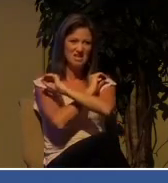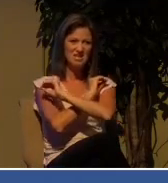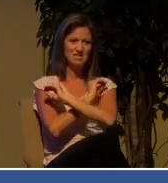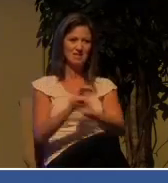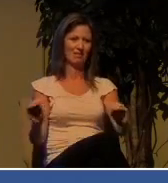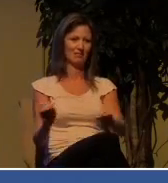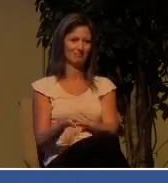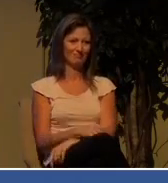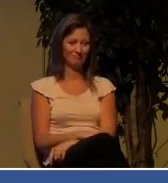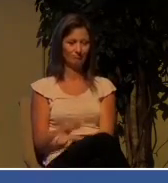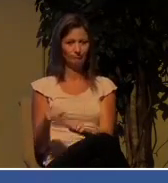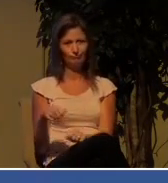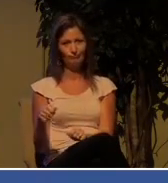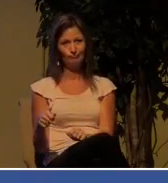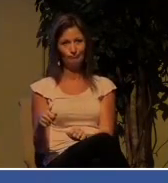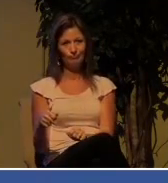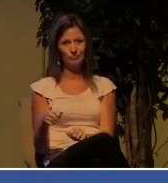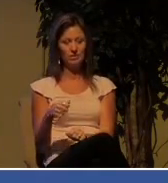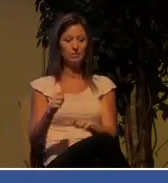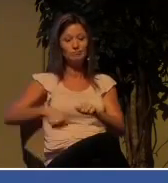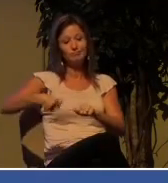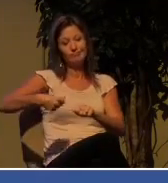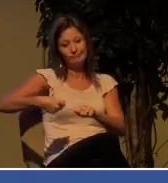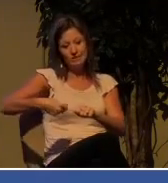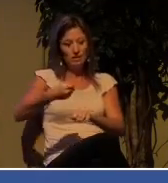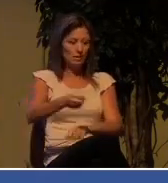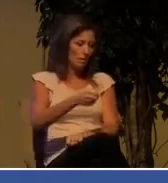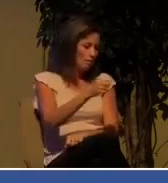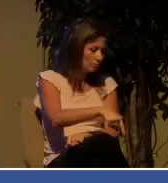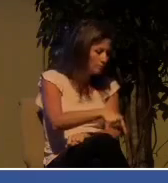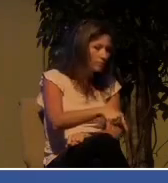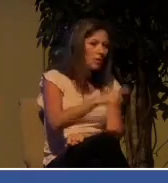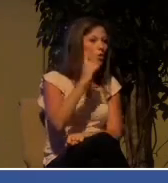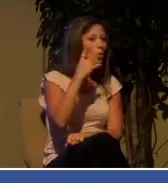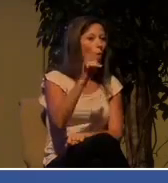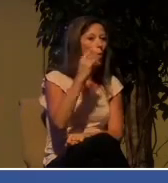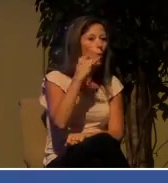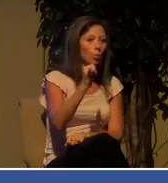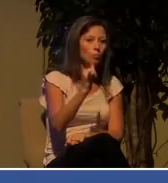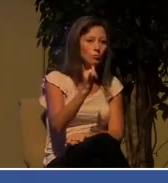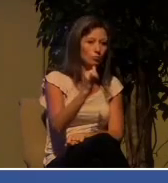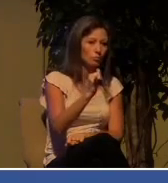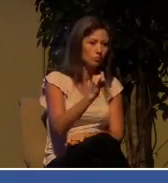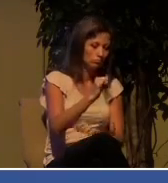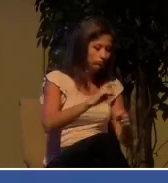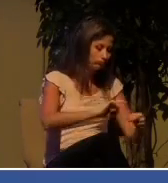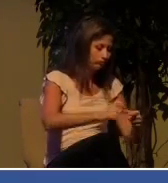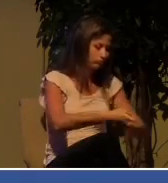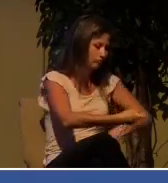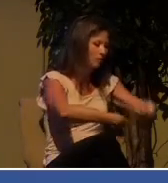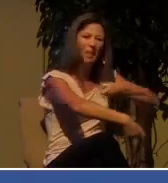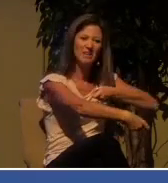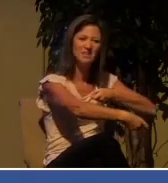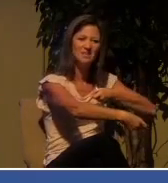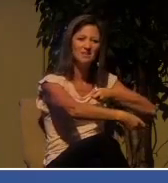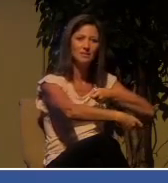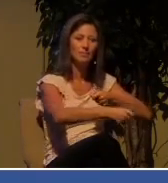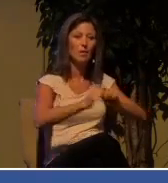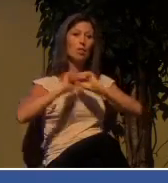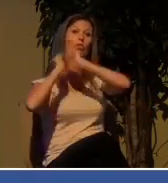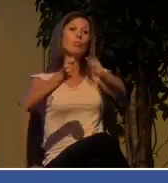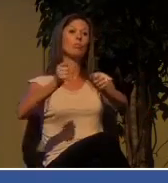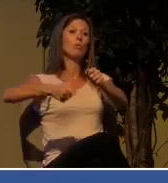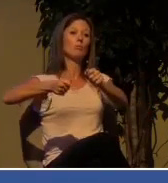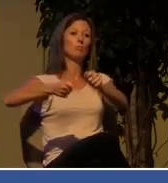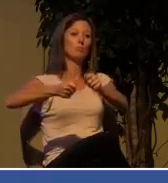happened. So I put it back, and I pulled out a gold one. Threw it out, bang, I got